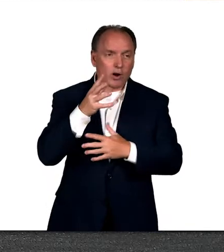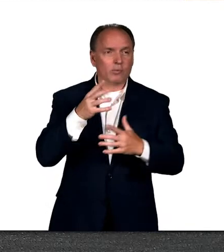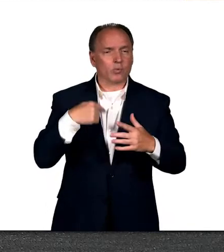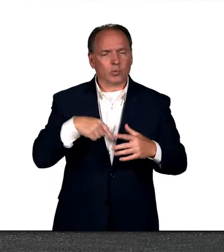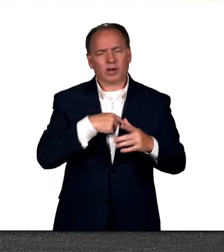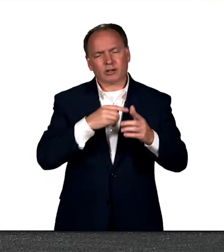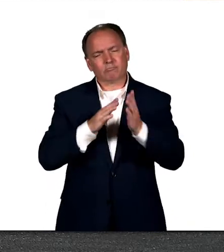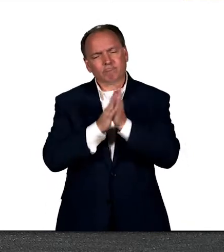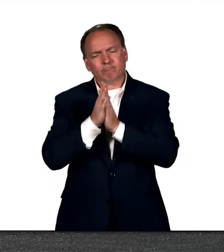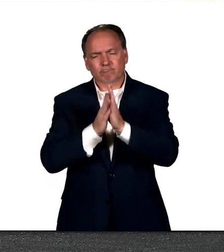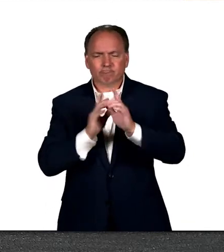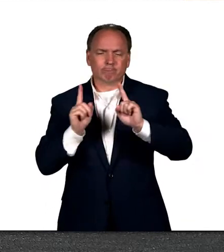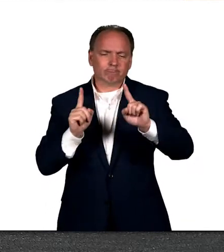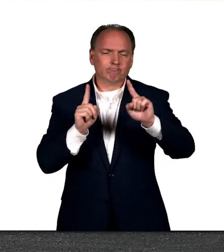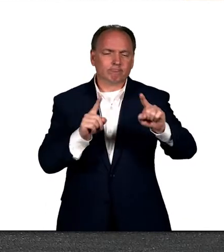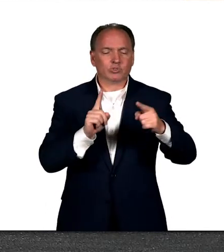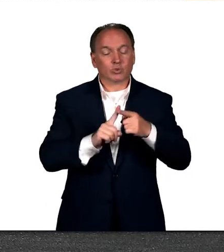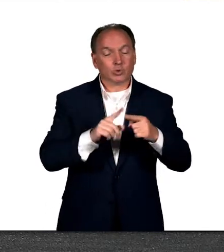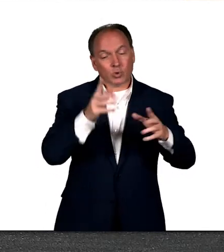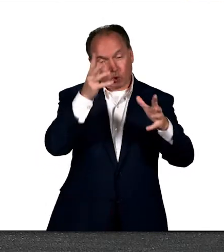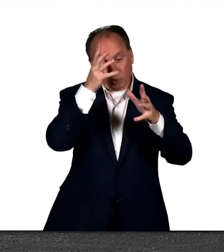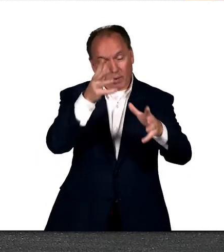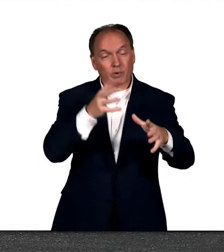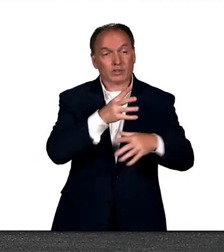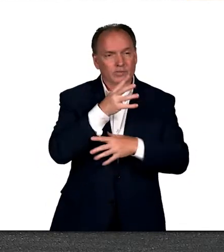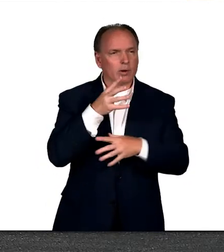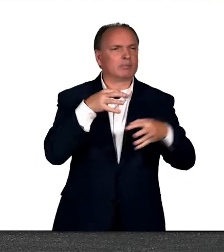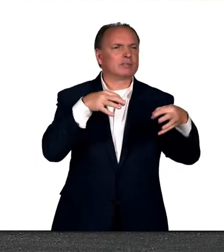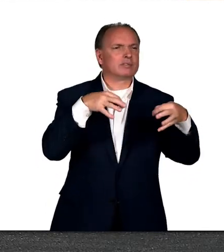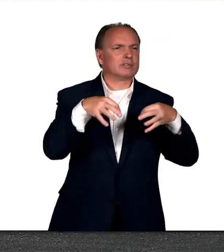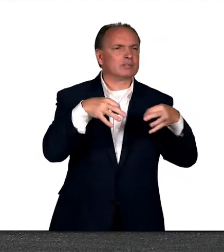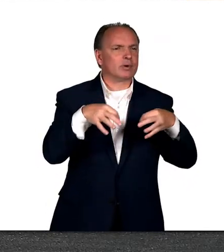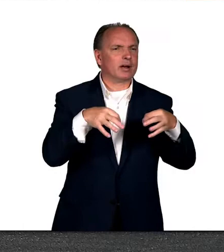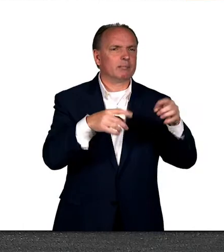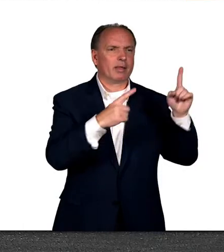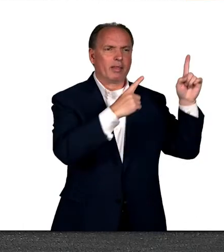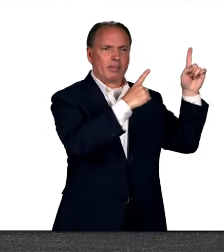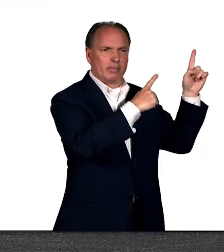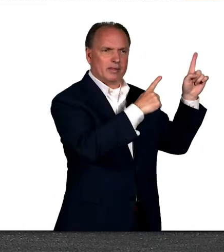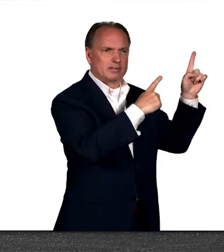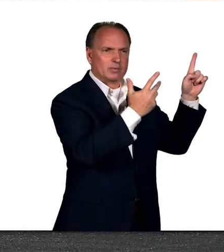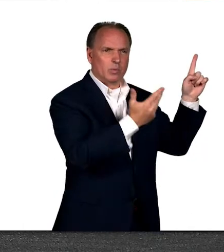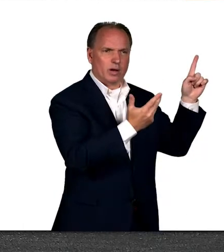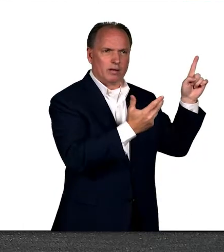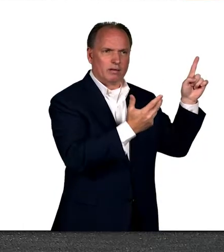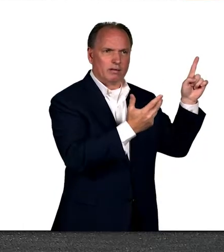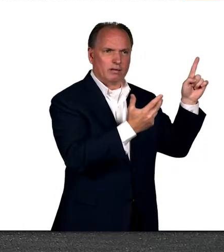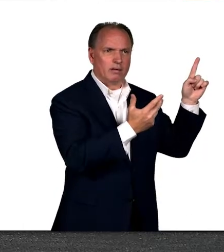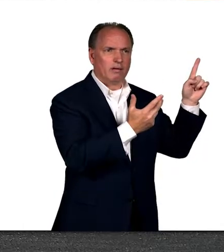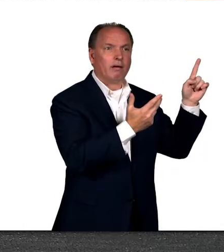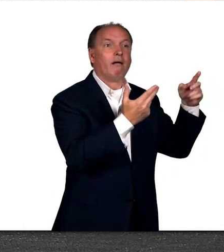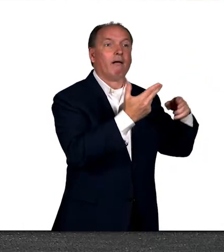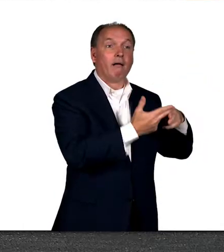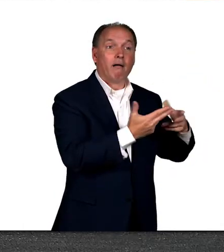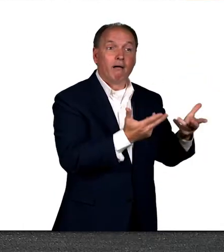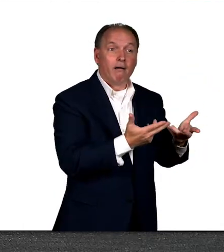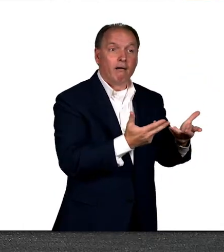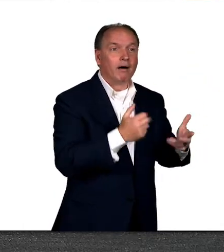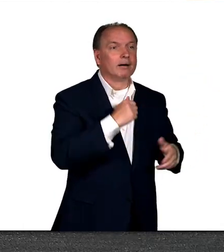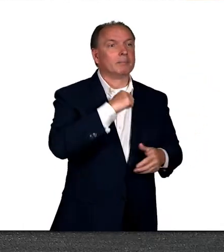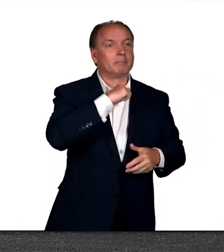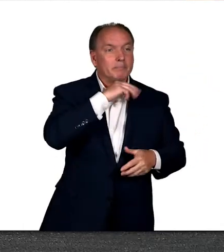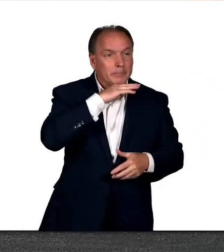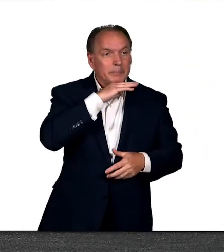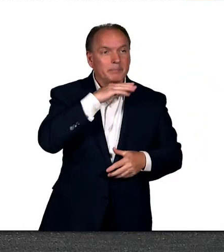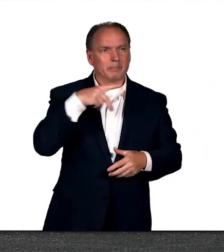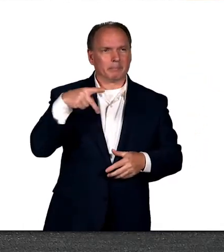to Grandpa's farm. So let's describe this. Okay, what is it first of all?